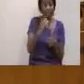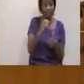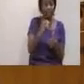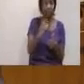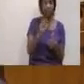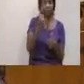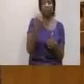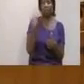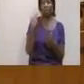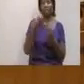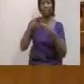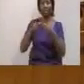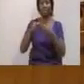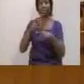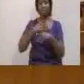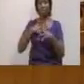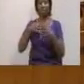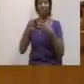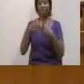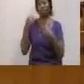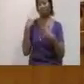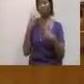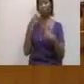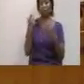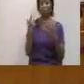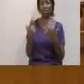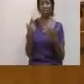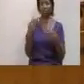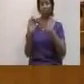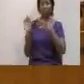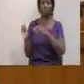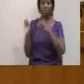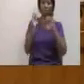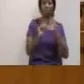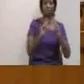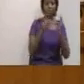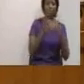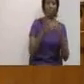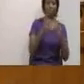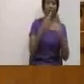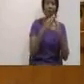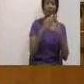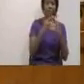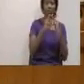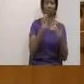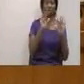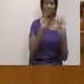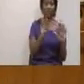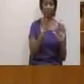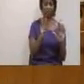to the Department of Water Affairs in 2007. Then it moved to the Department of Human Settlements in